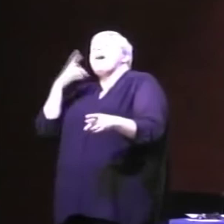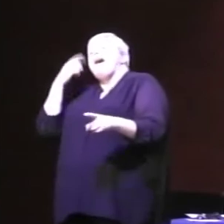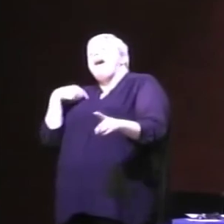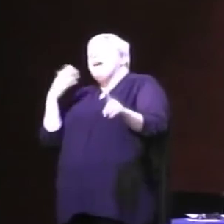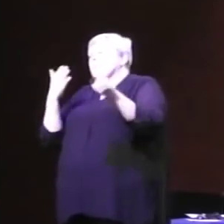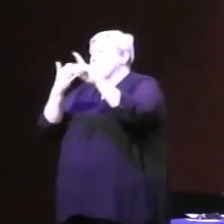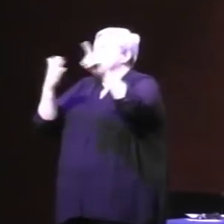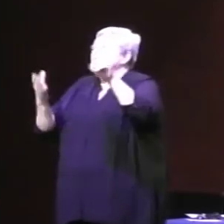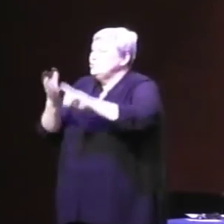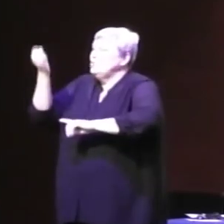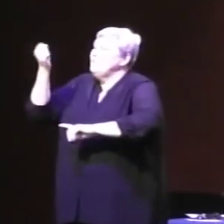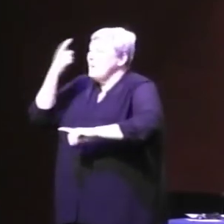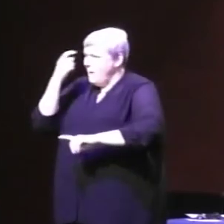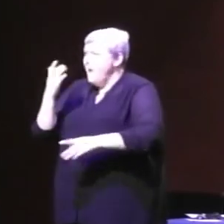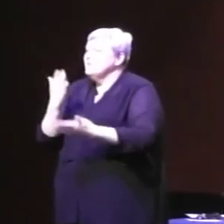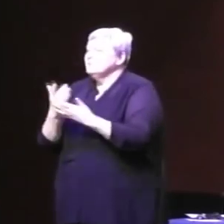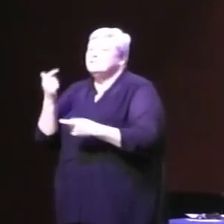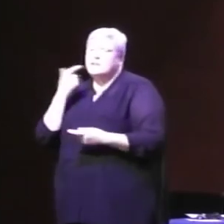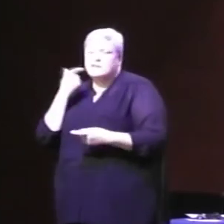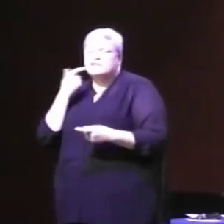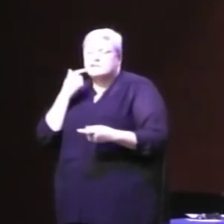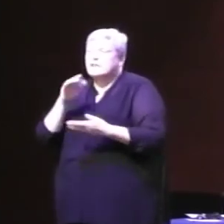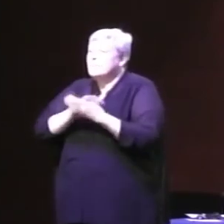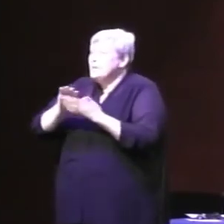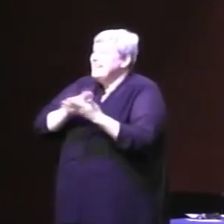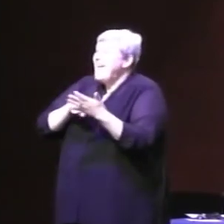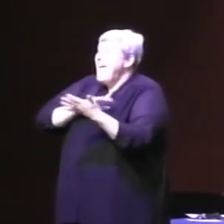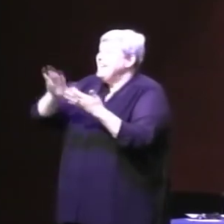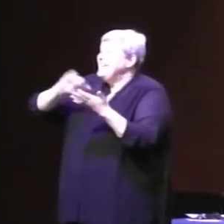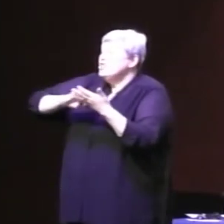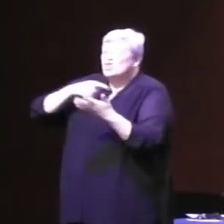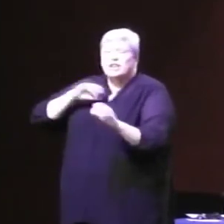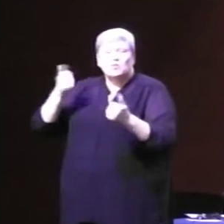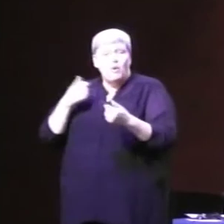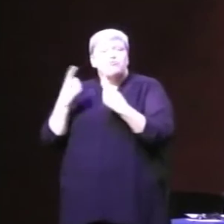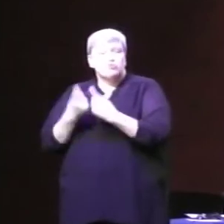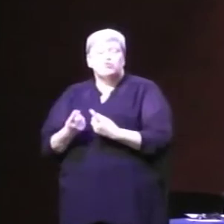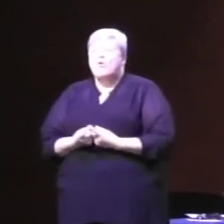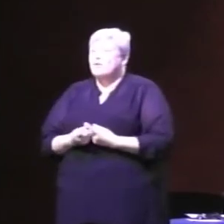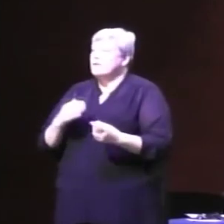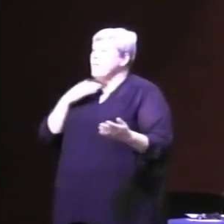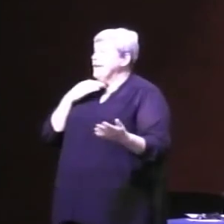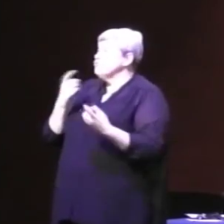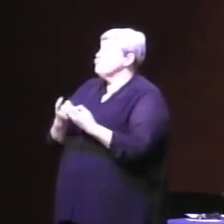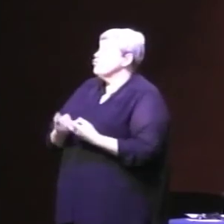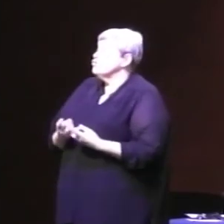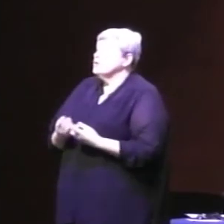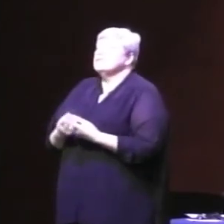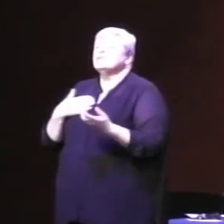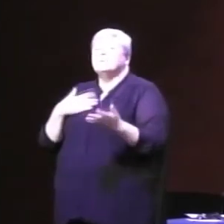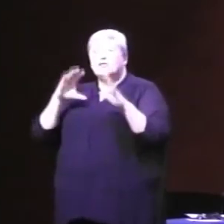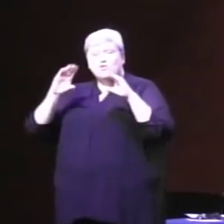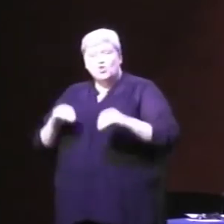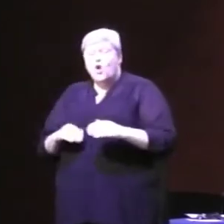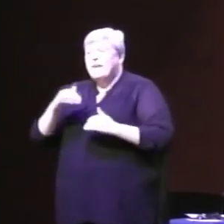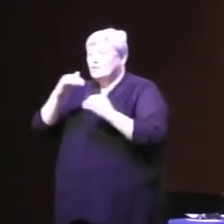tackled. Decent public services mean an NHS which is well resourced and tackles inequality of